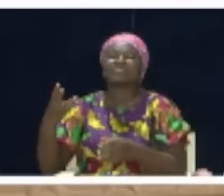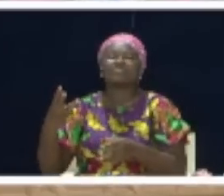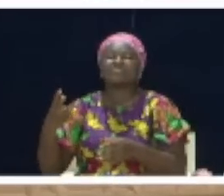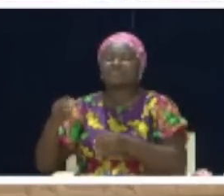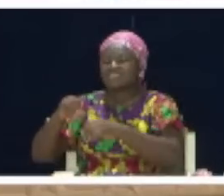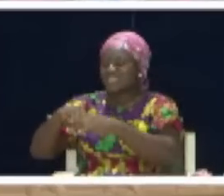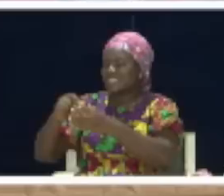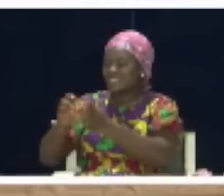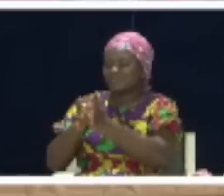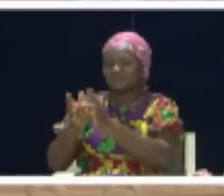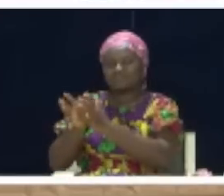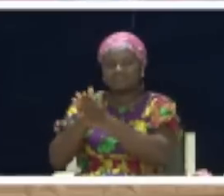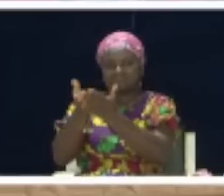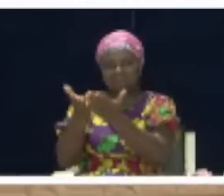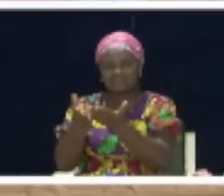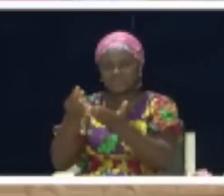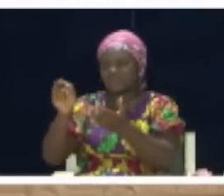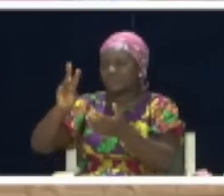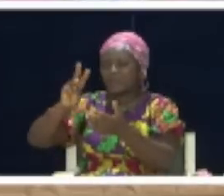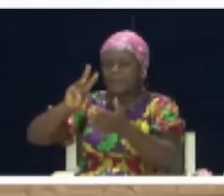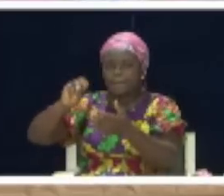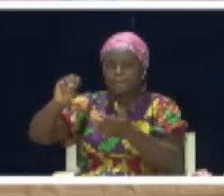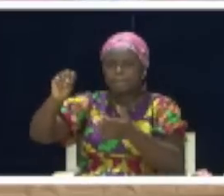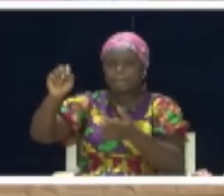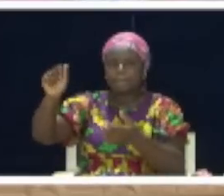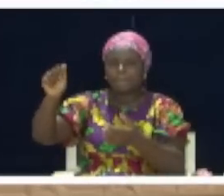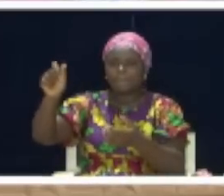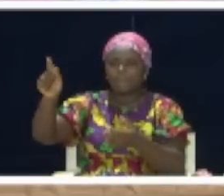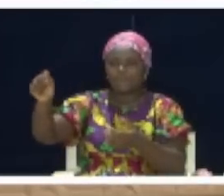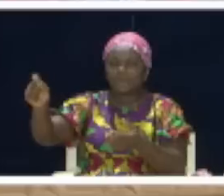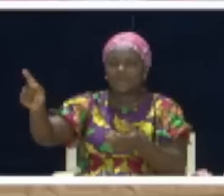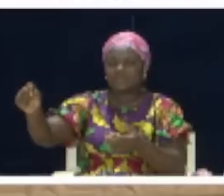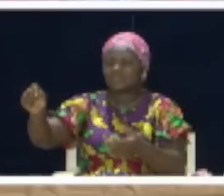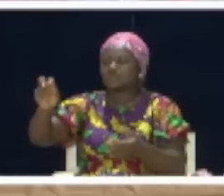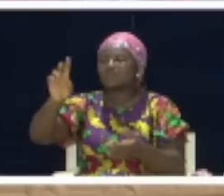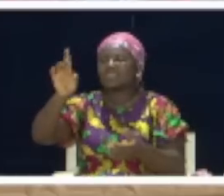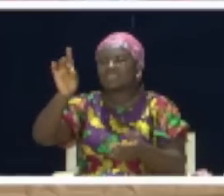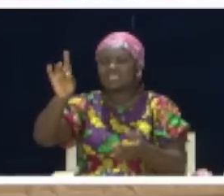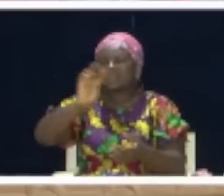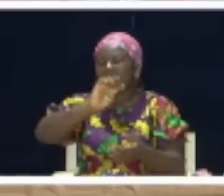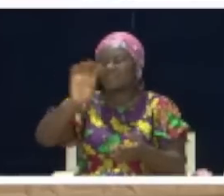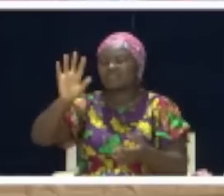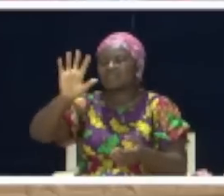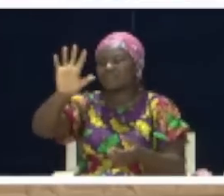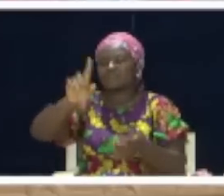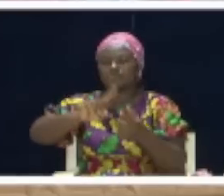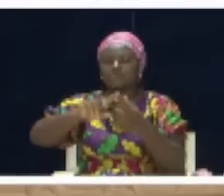in the book of Matthew chapter 8 from verse 5 to 13.